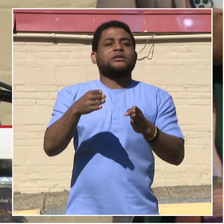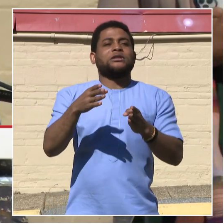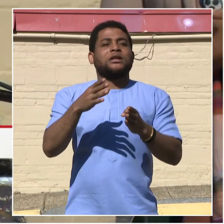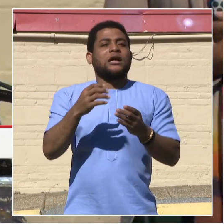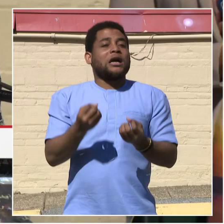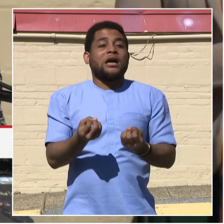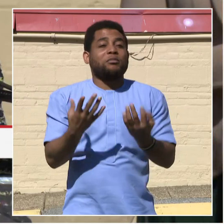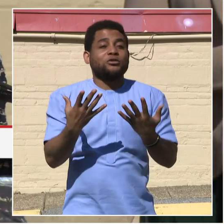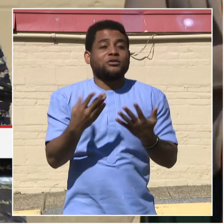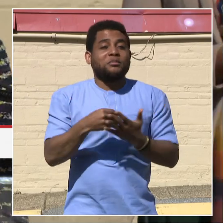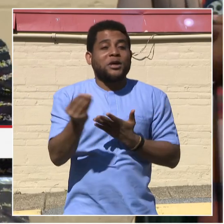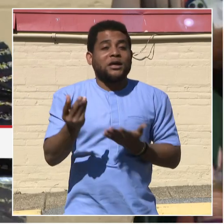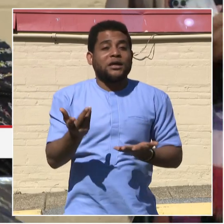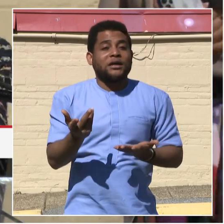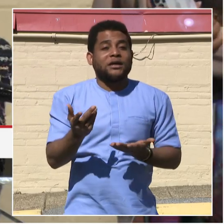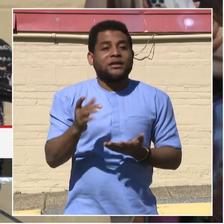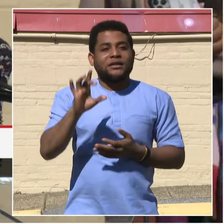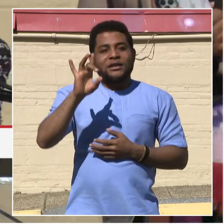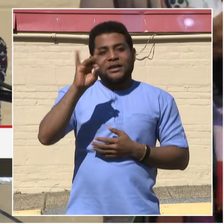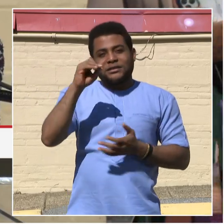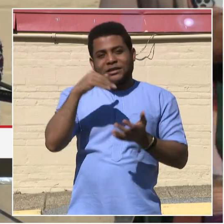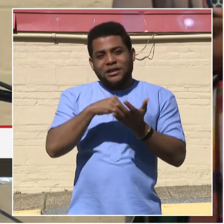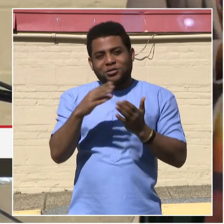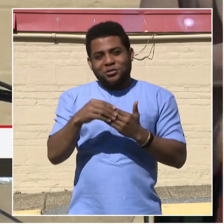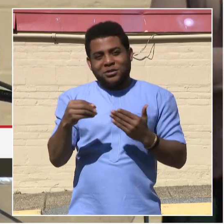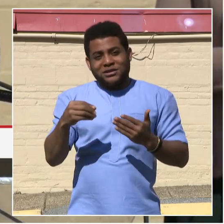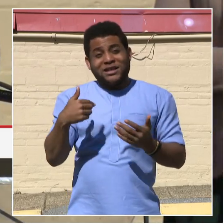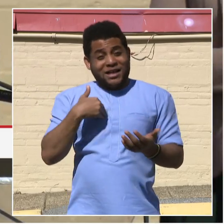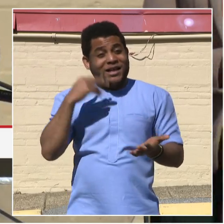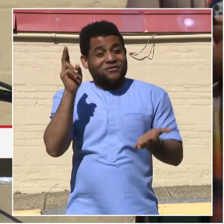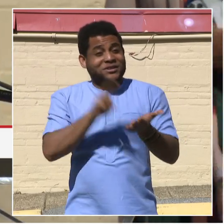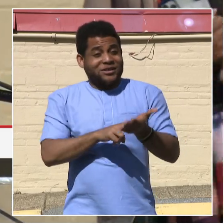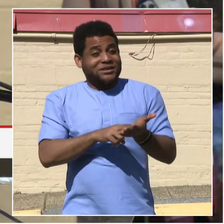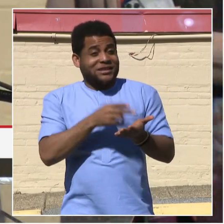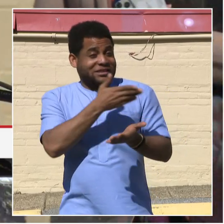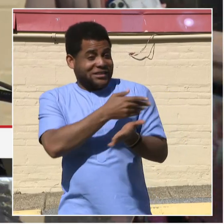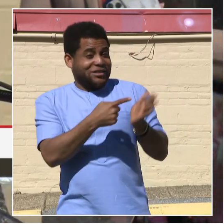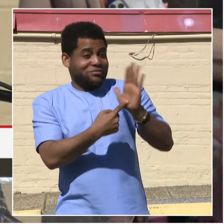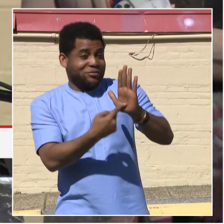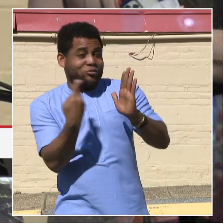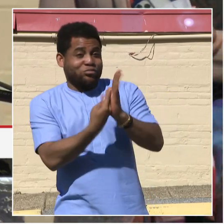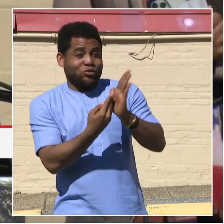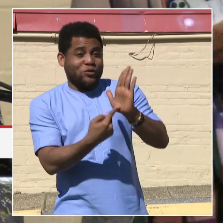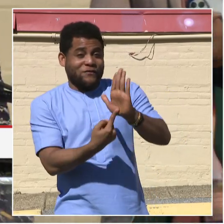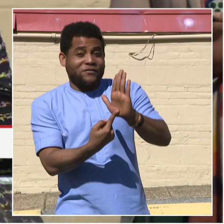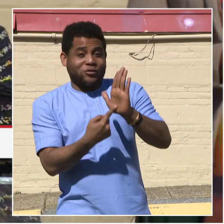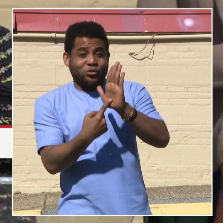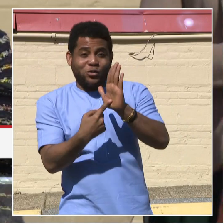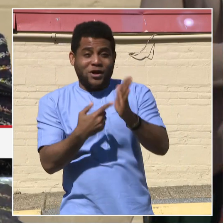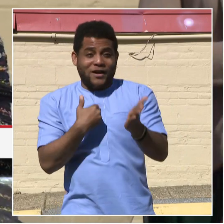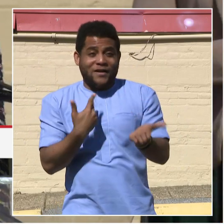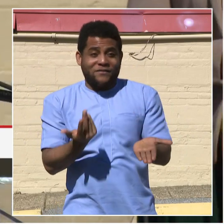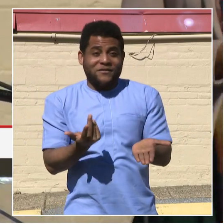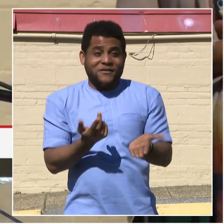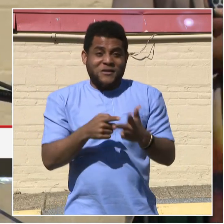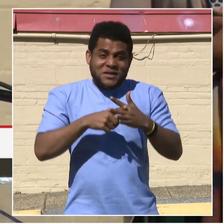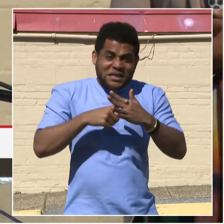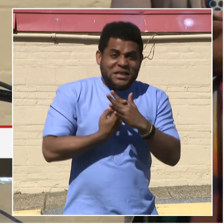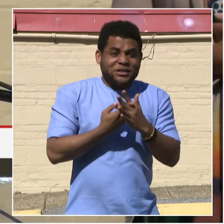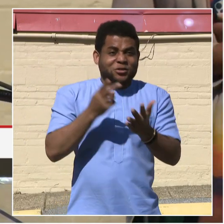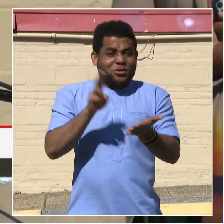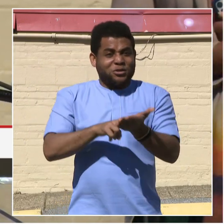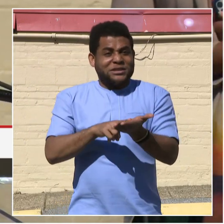$80,000. I have the contract to prove it, the original contract. And they put down